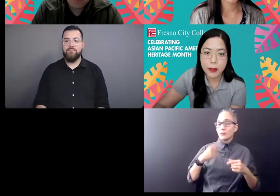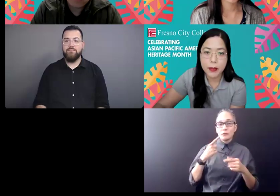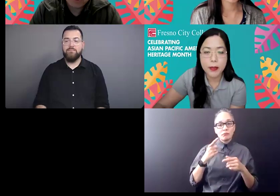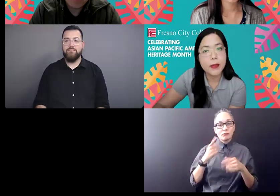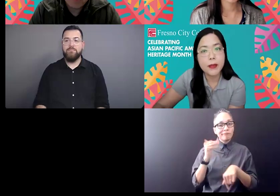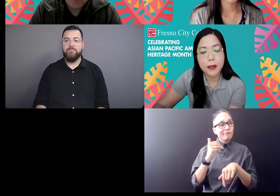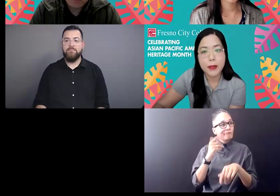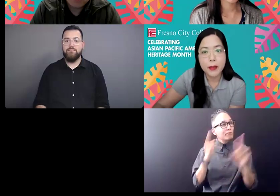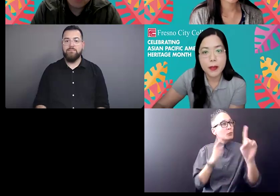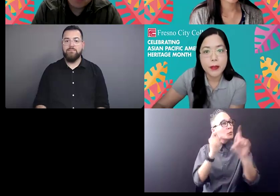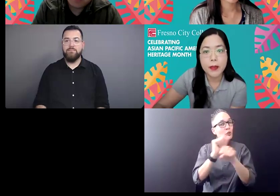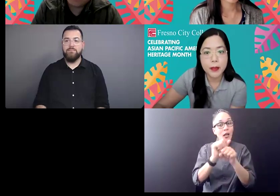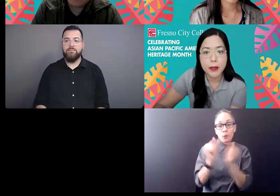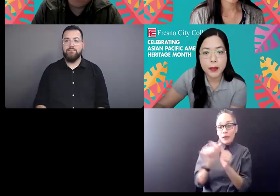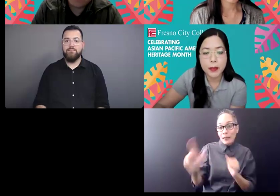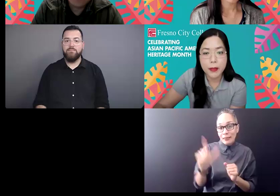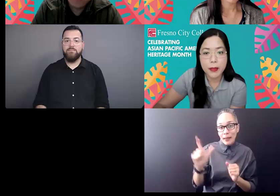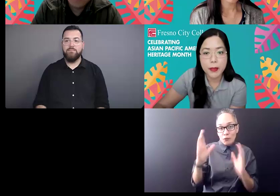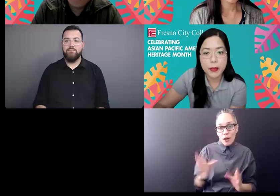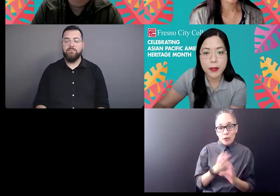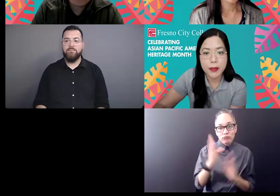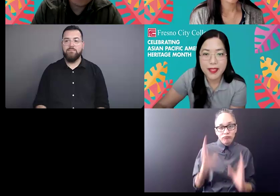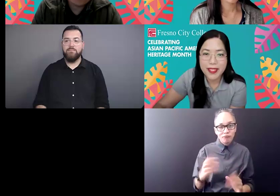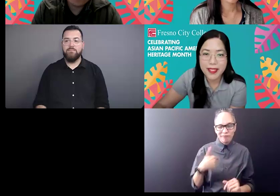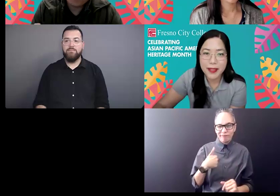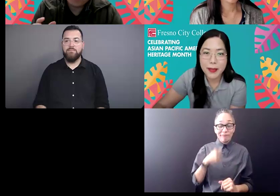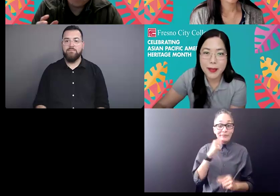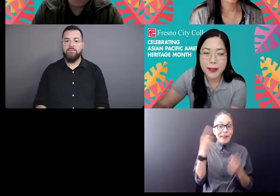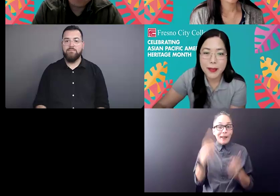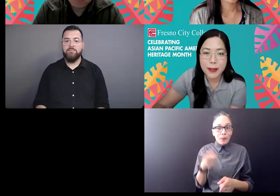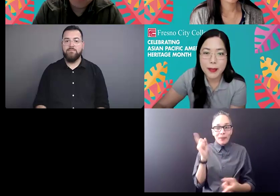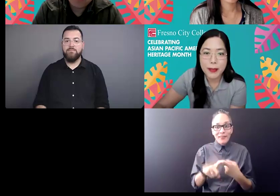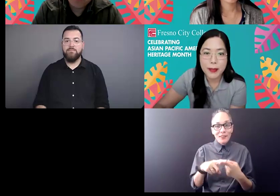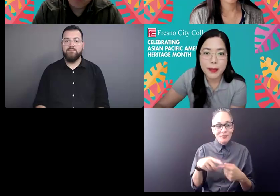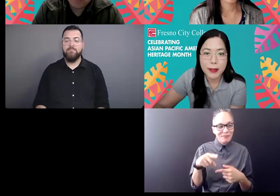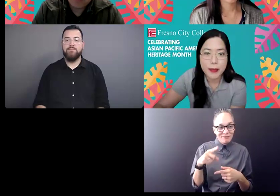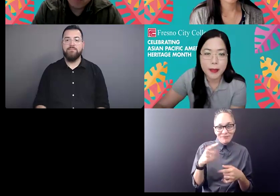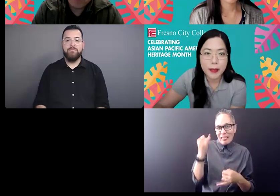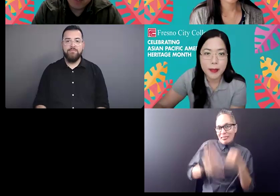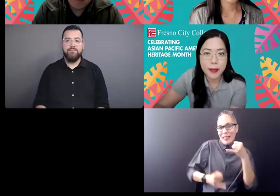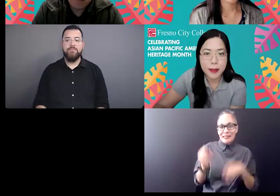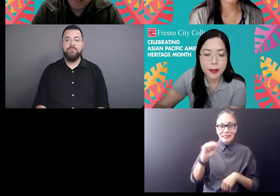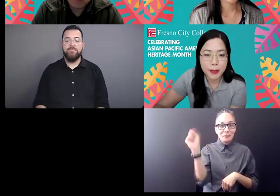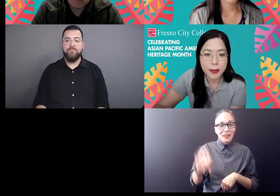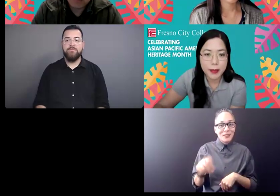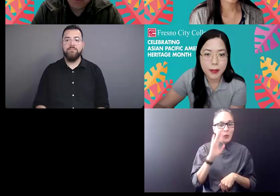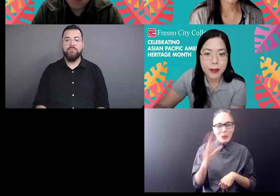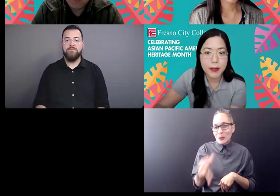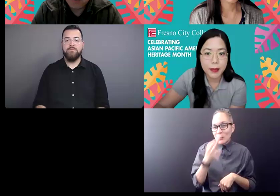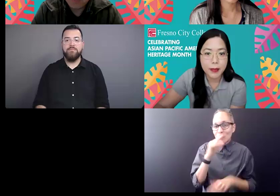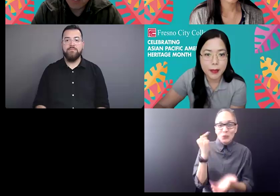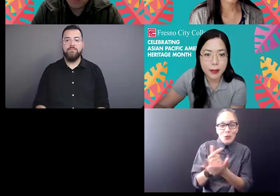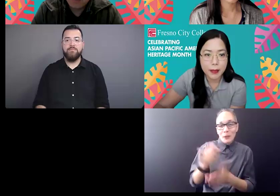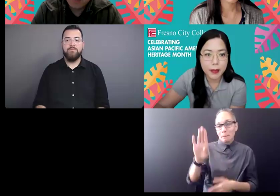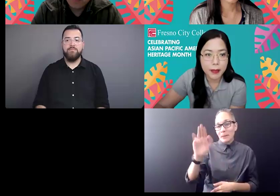in librarianship. And this actually didn't even occur until the very last semester while I was going to be completing my bachelor's over